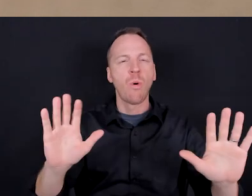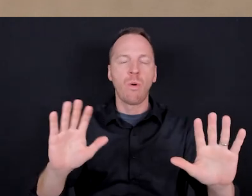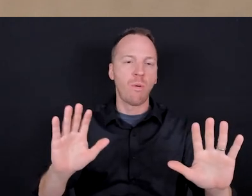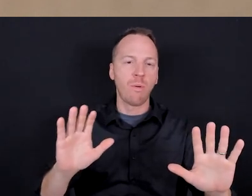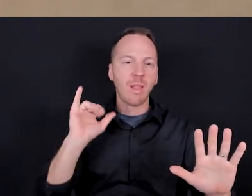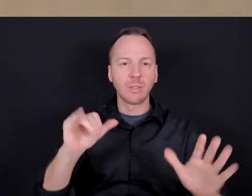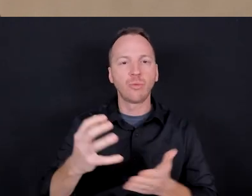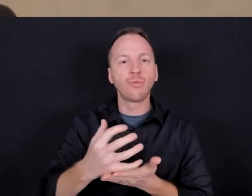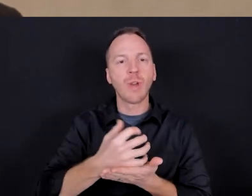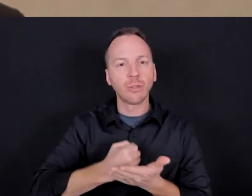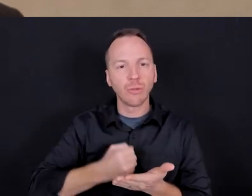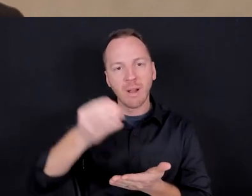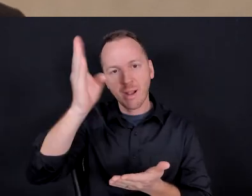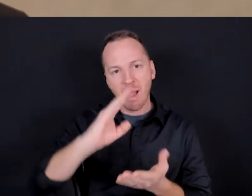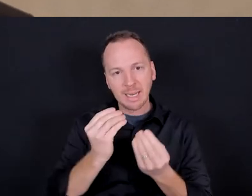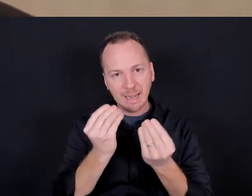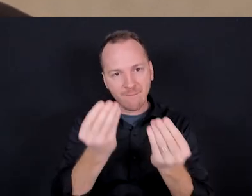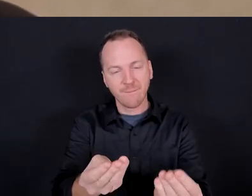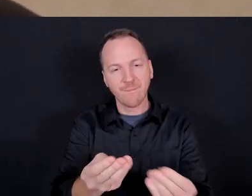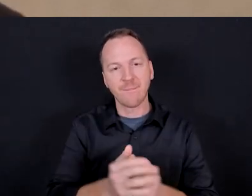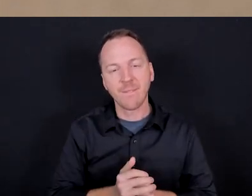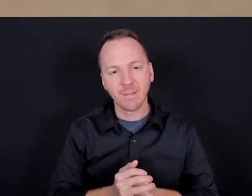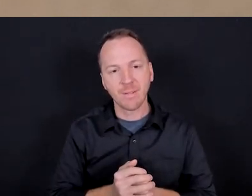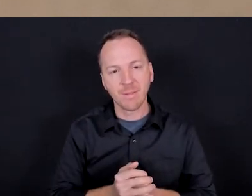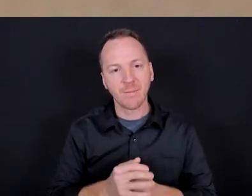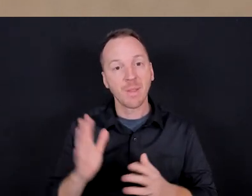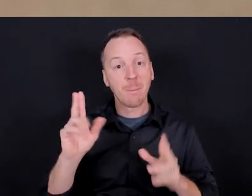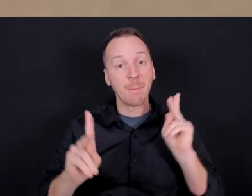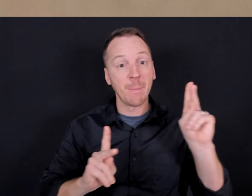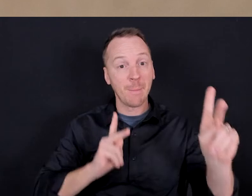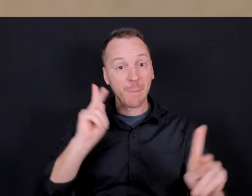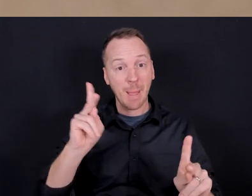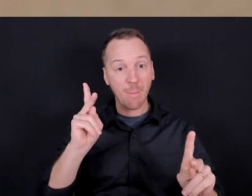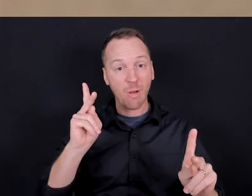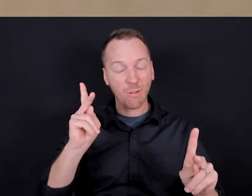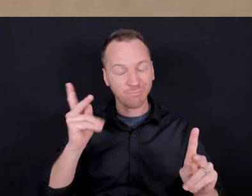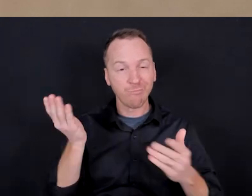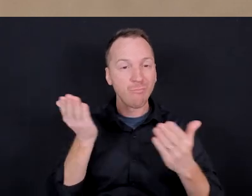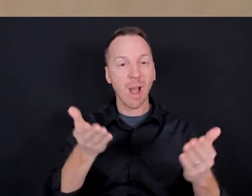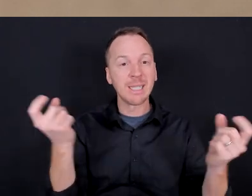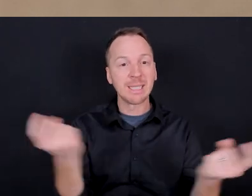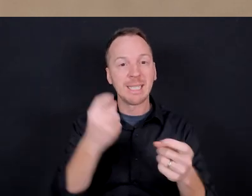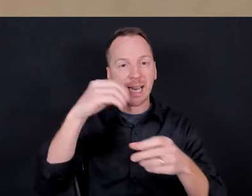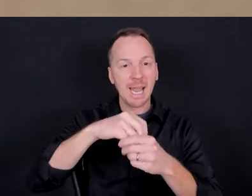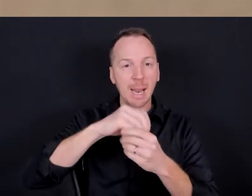is a treasure that God gave. When human beings brought sin into God's perfect